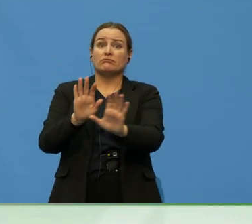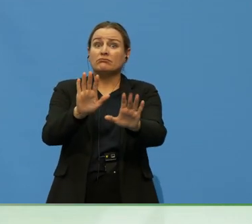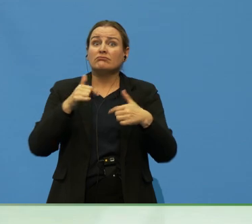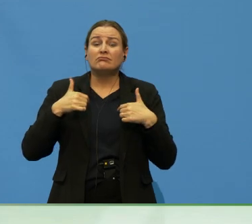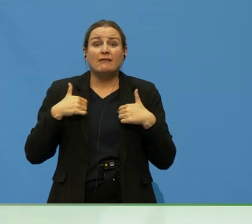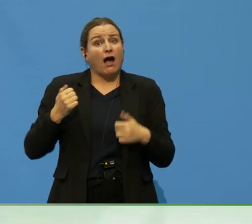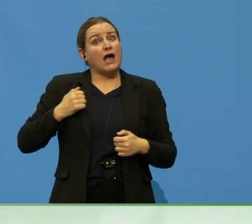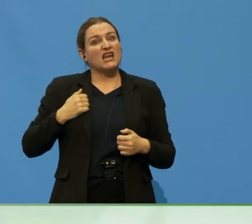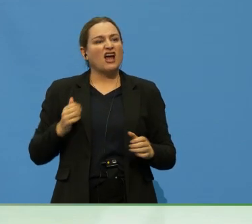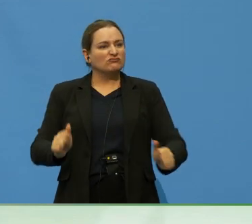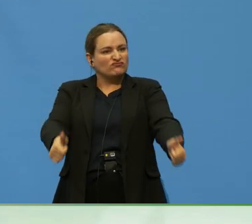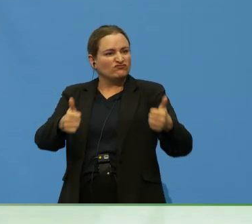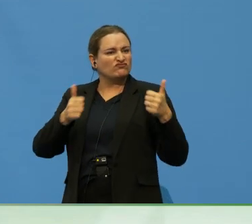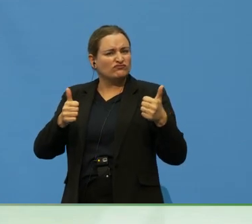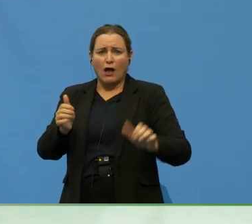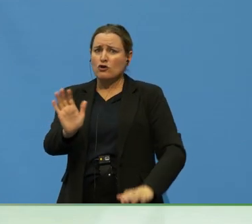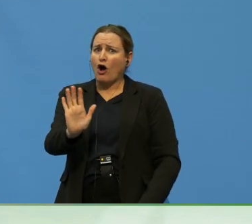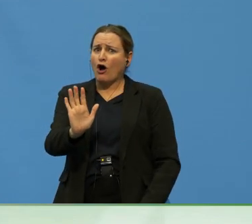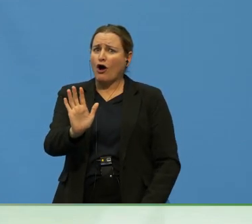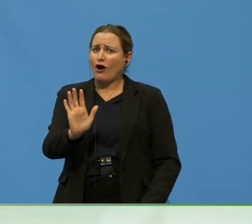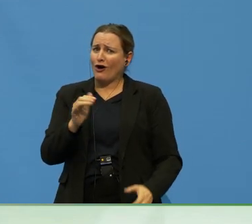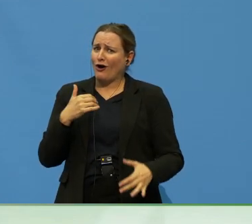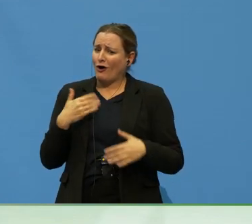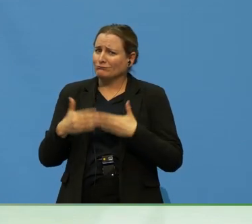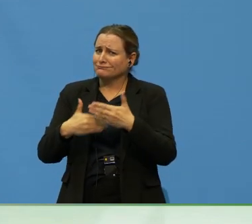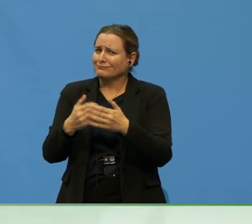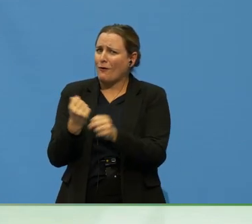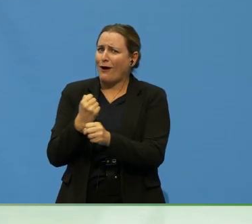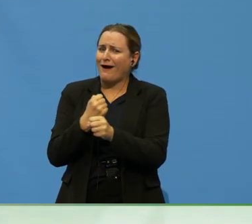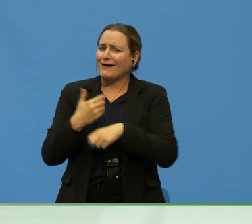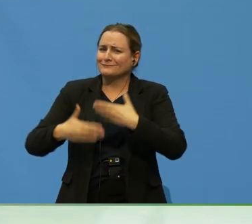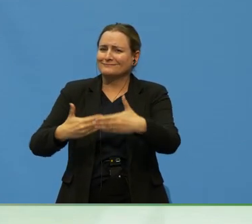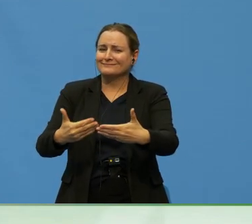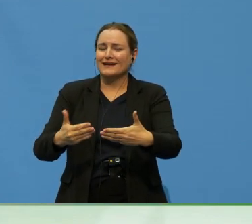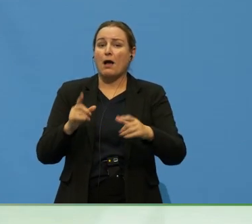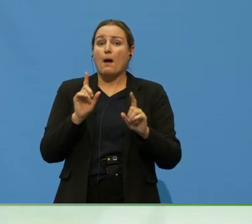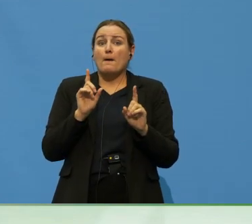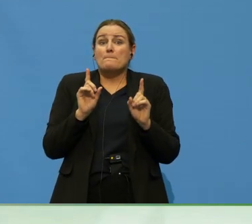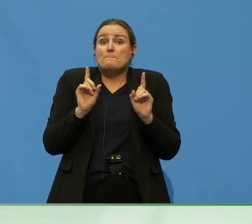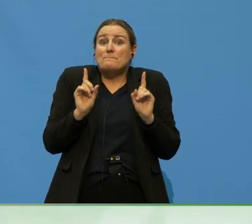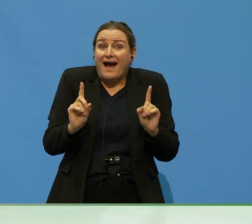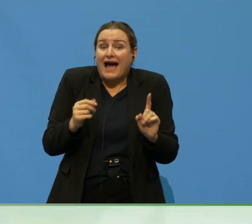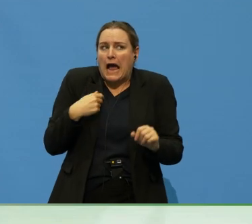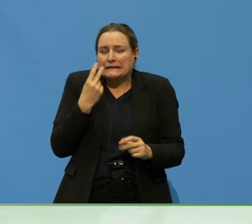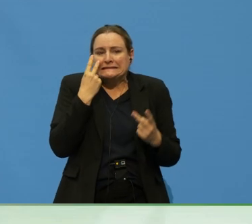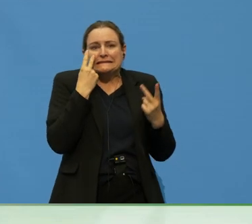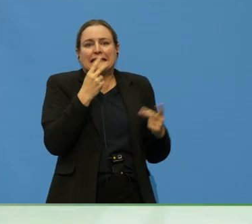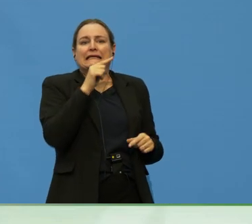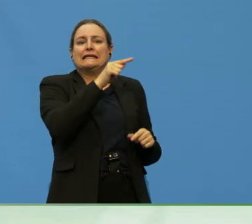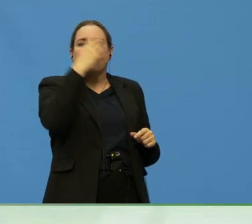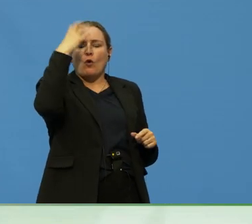all figured out. We sure as heck don't. But like, philosophically, we're moving to a world